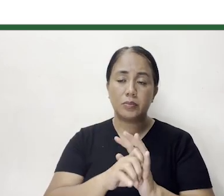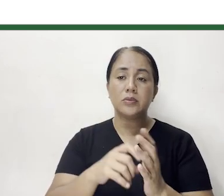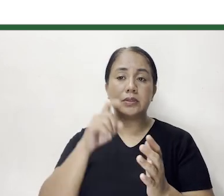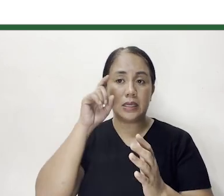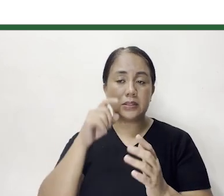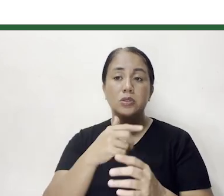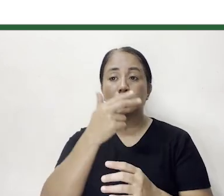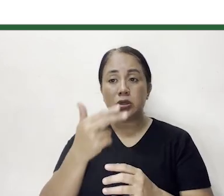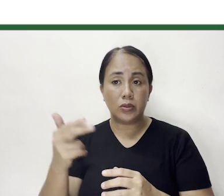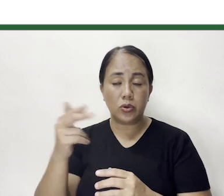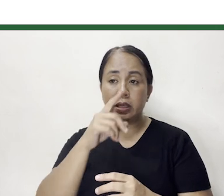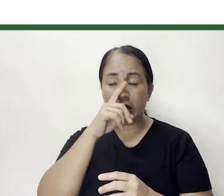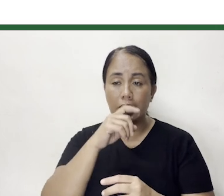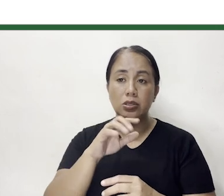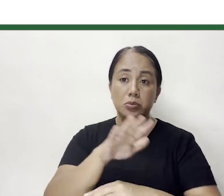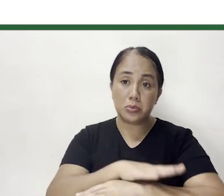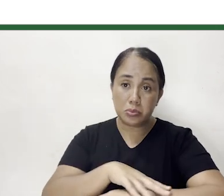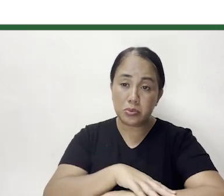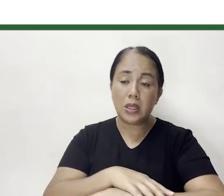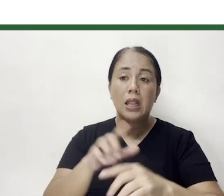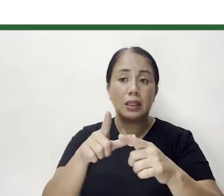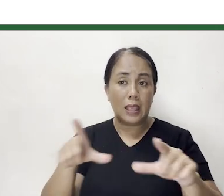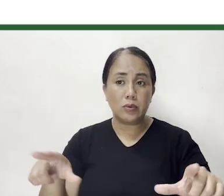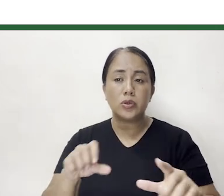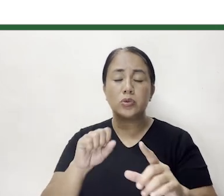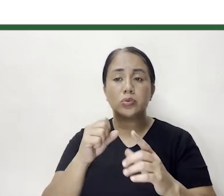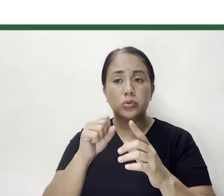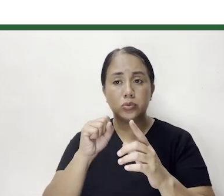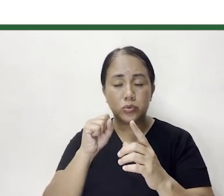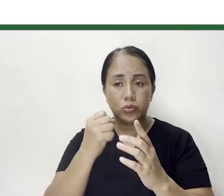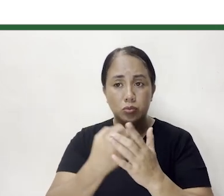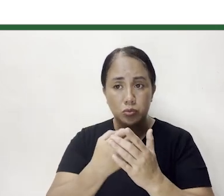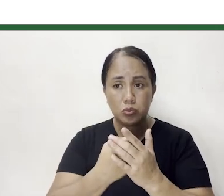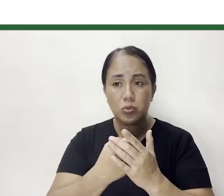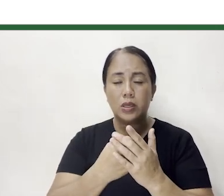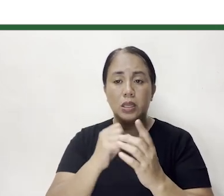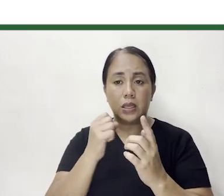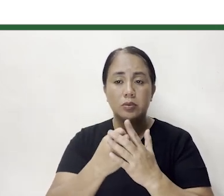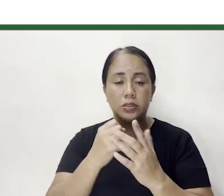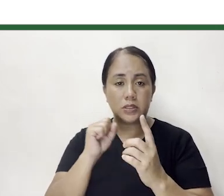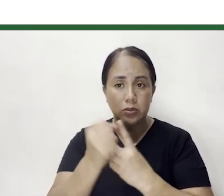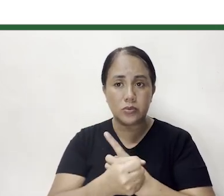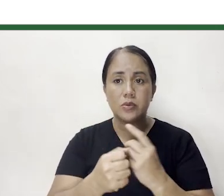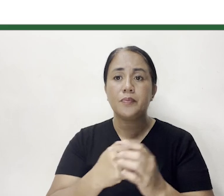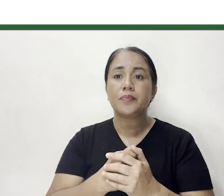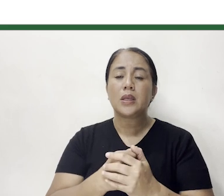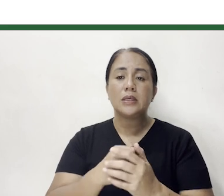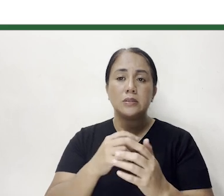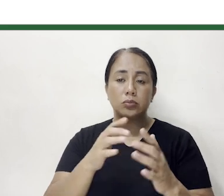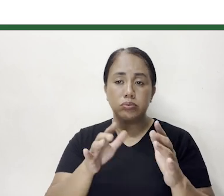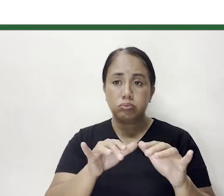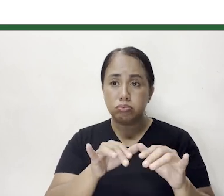For example, sex, gender, age, race, language, socio-economic